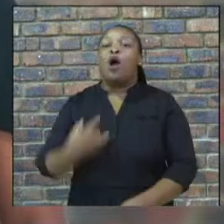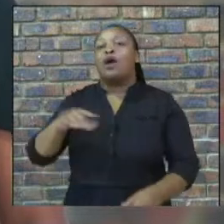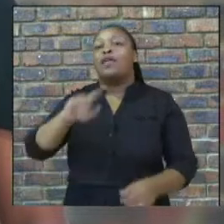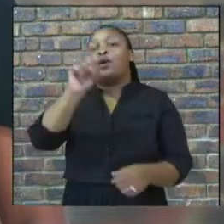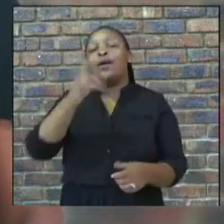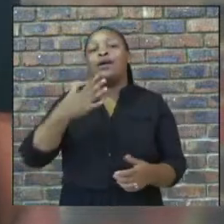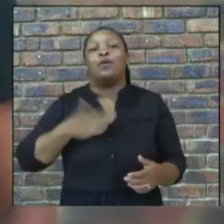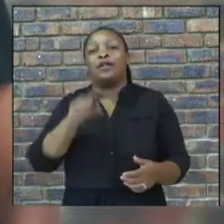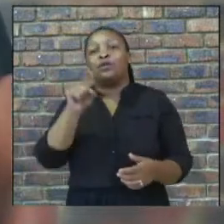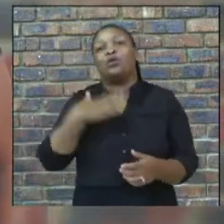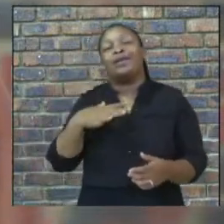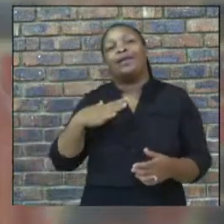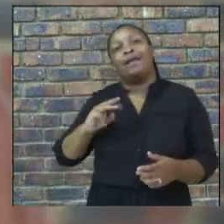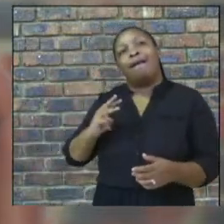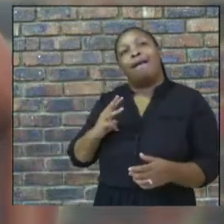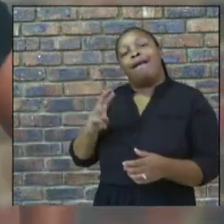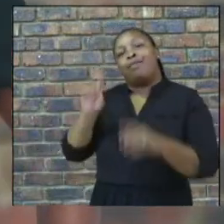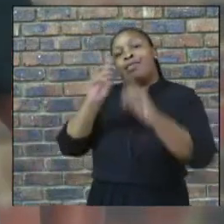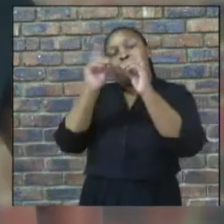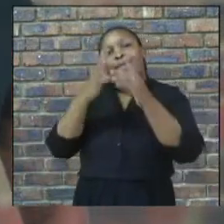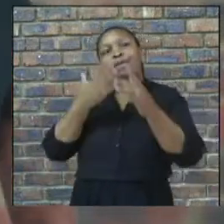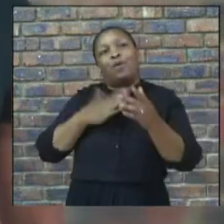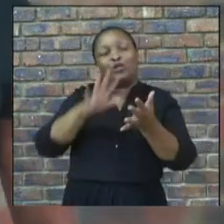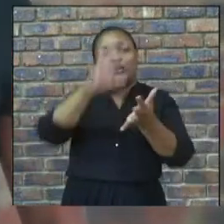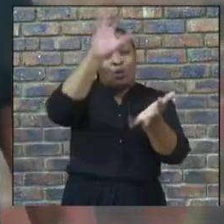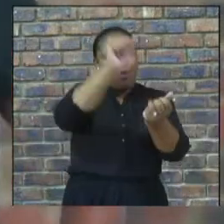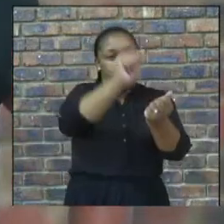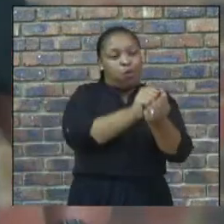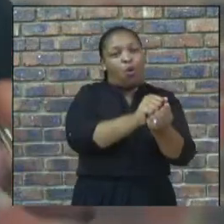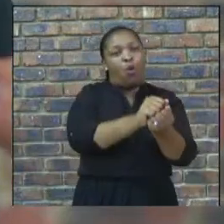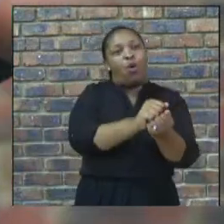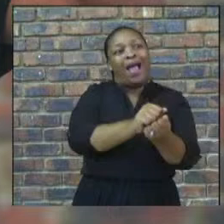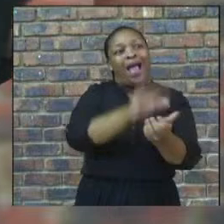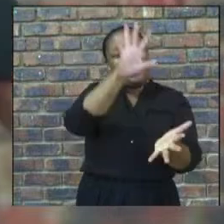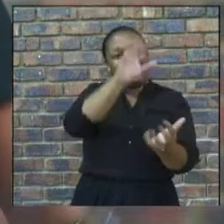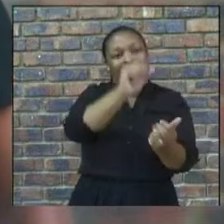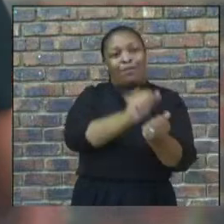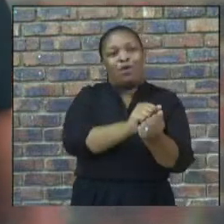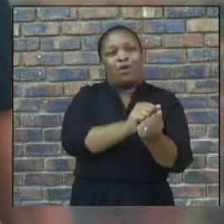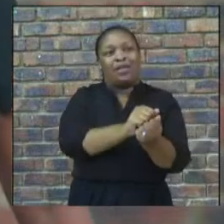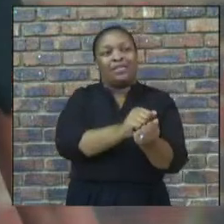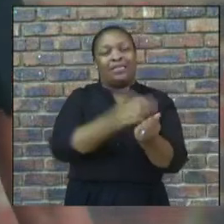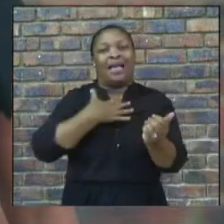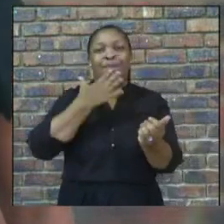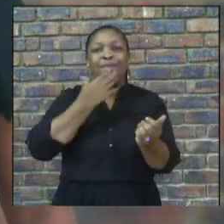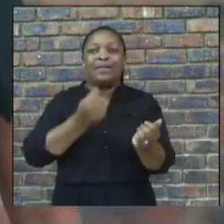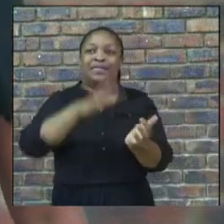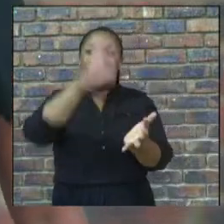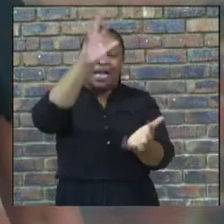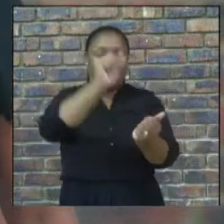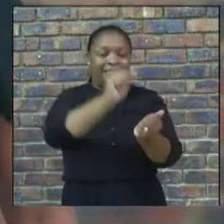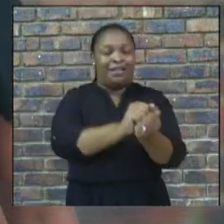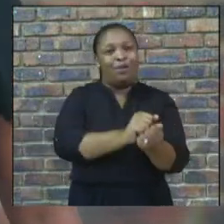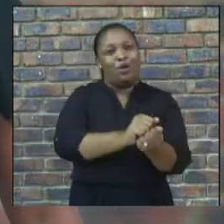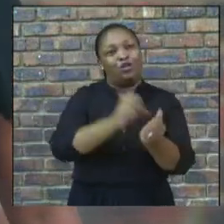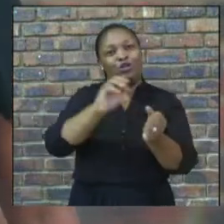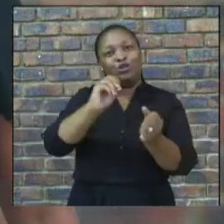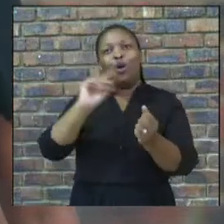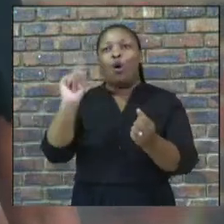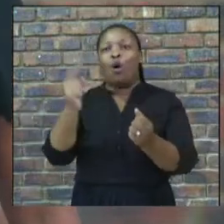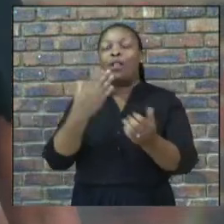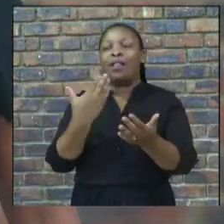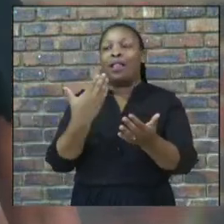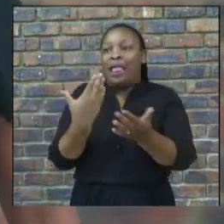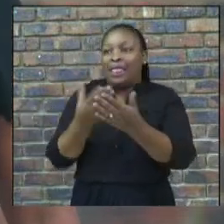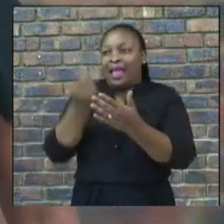In terms of batho ba bangwe ba sa kwešišang gabotse. Oh, ba tla e Ke summarize. kgopela gore go be ka mokgwa o le yena ra mo kgopela